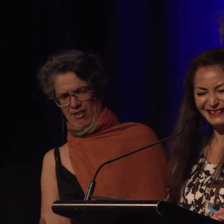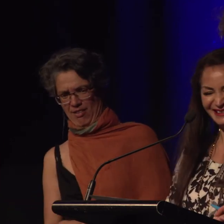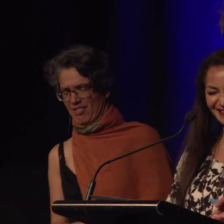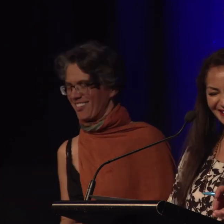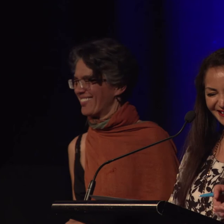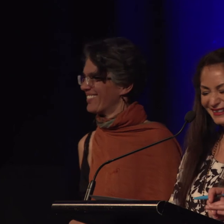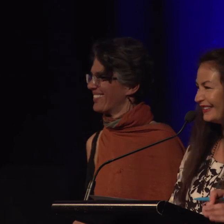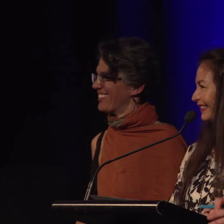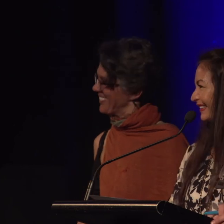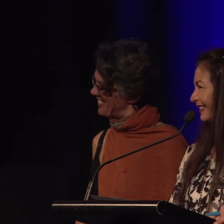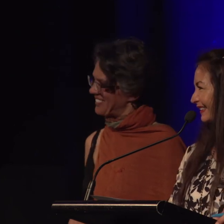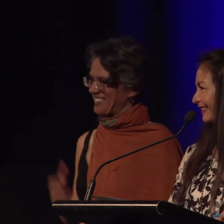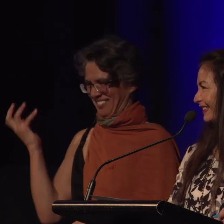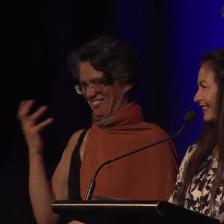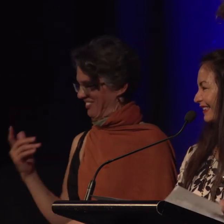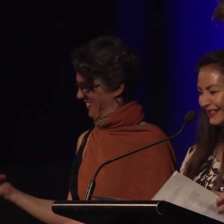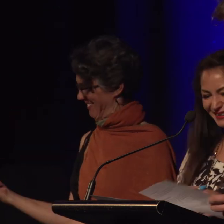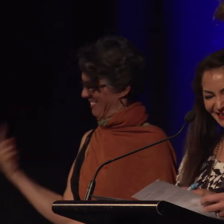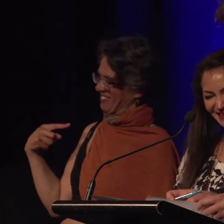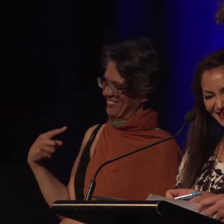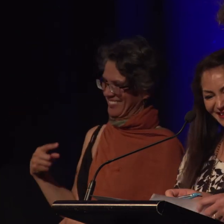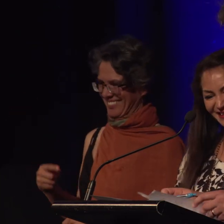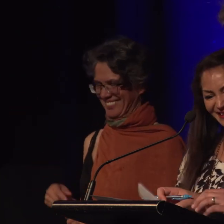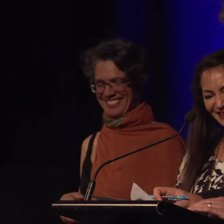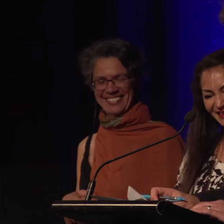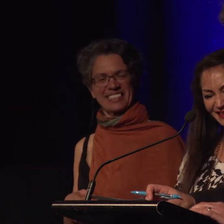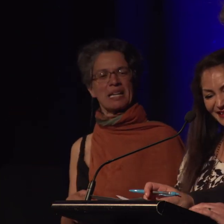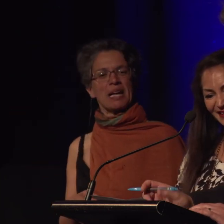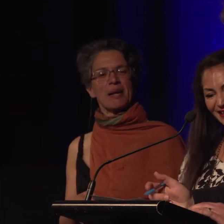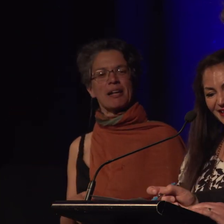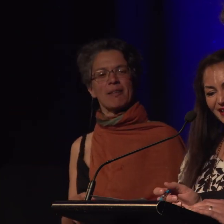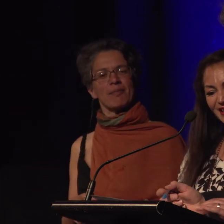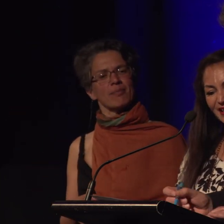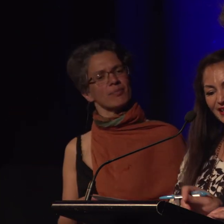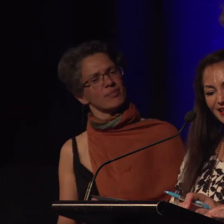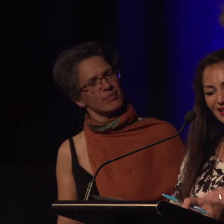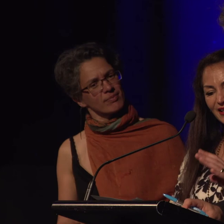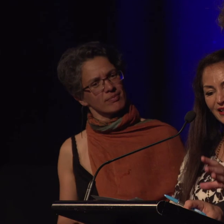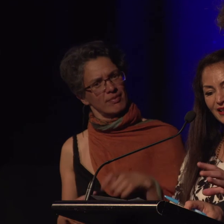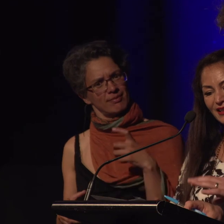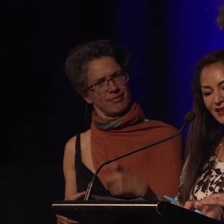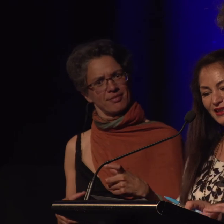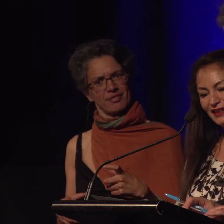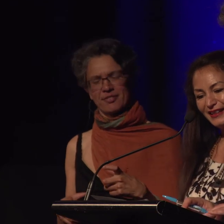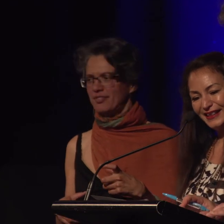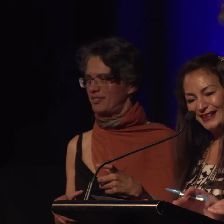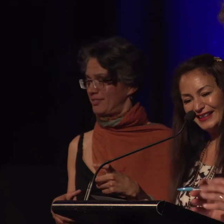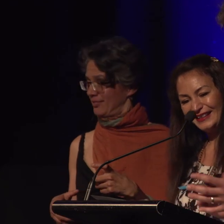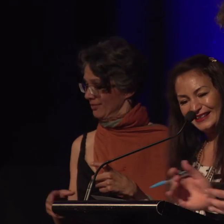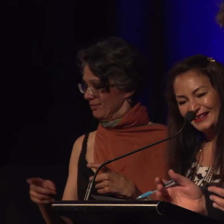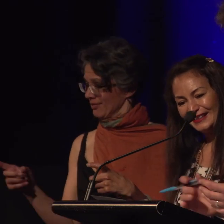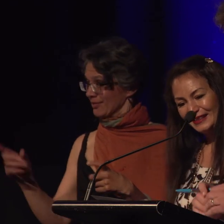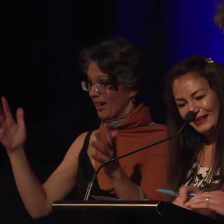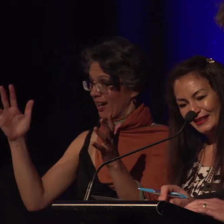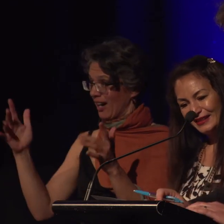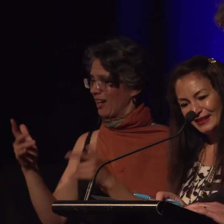handle it. always expect one from Jonesy. I think the crowd are going to like this one. I wouldn't be surprised if there may be rotten fruit thrown or applause. We'll